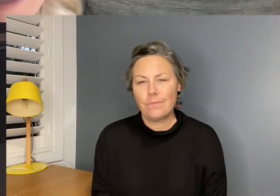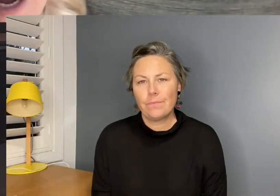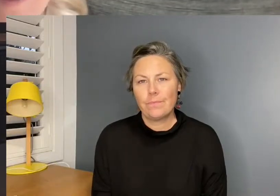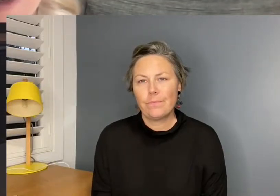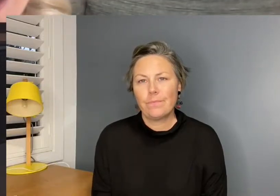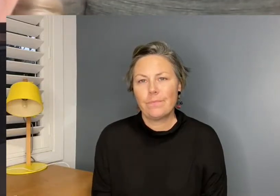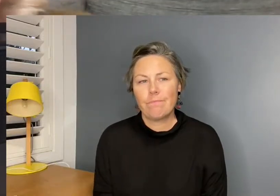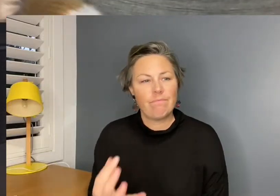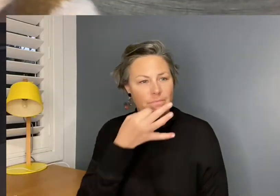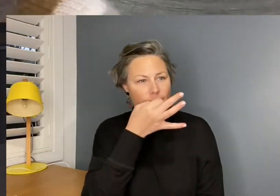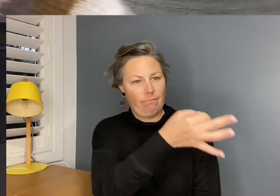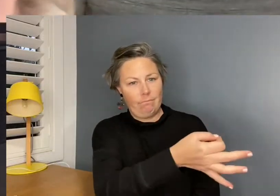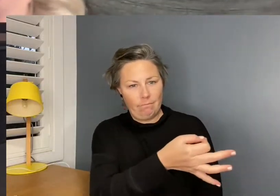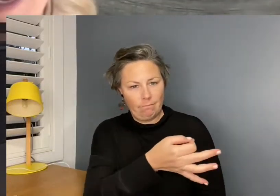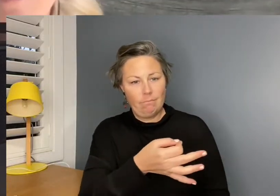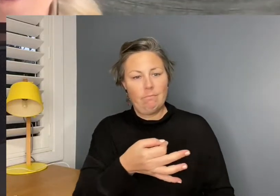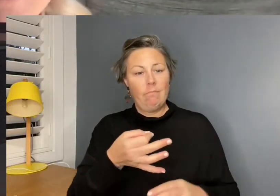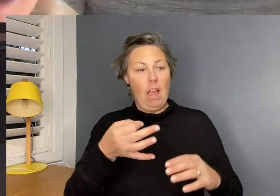has your recovery, like how was